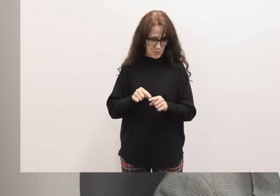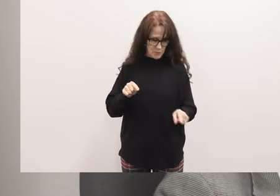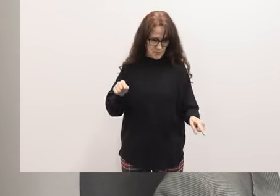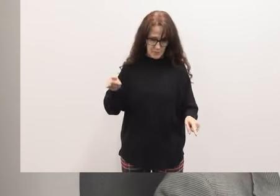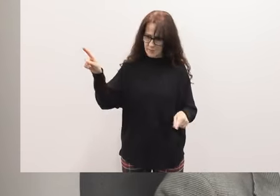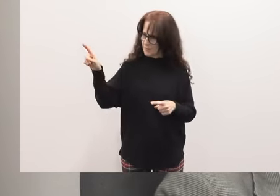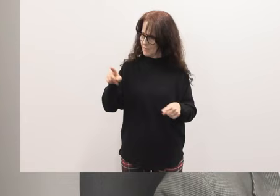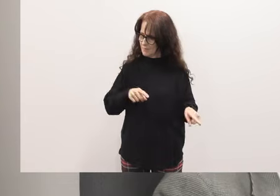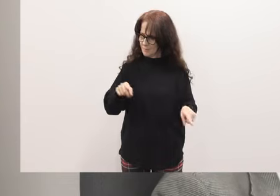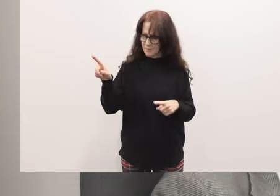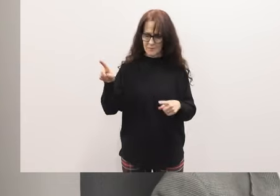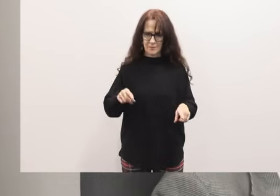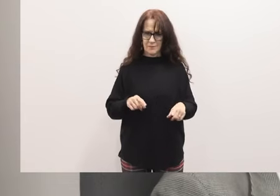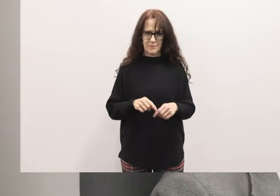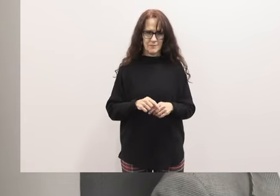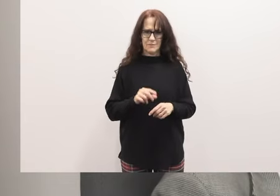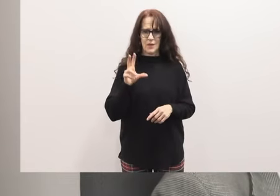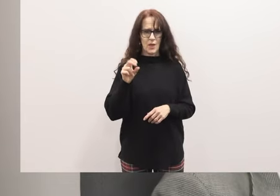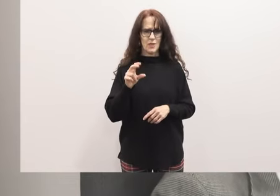volunteer,